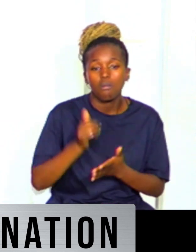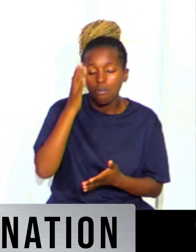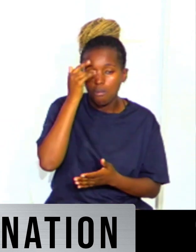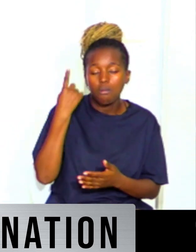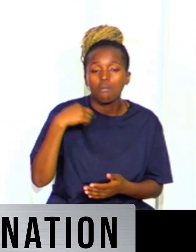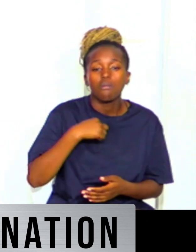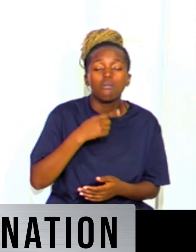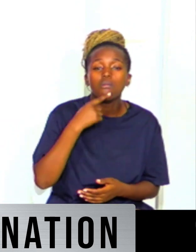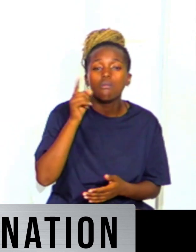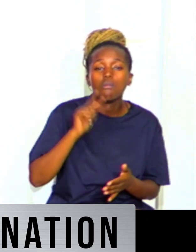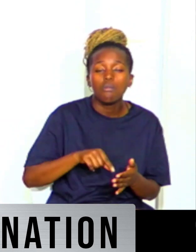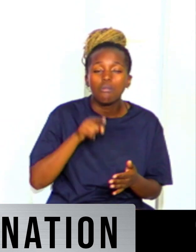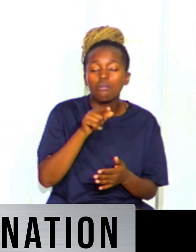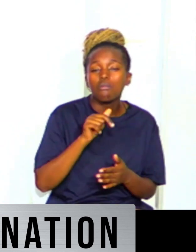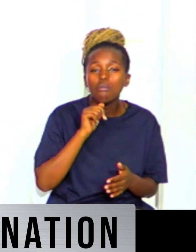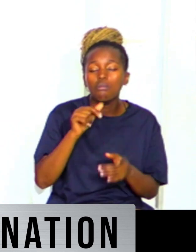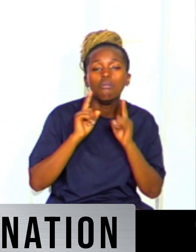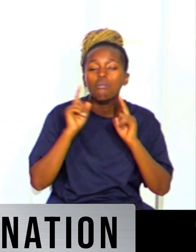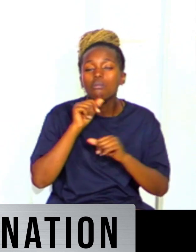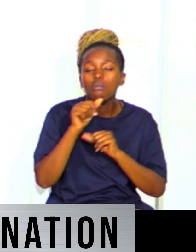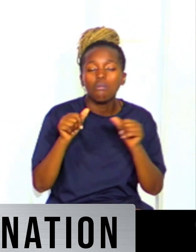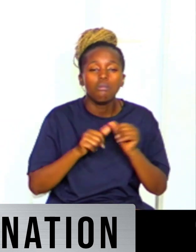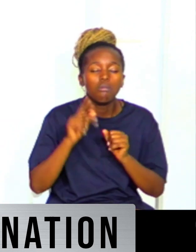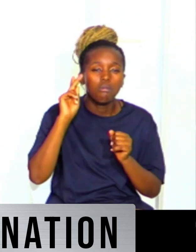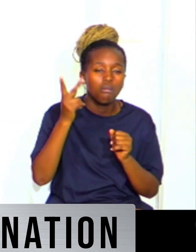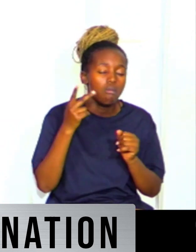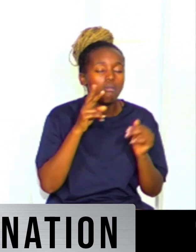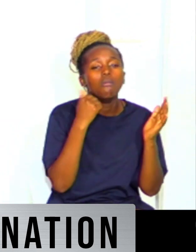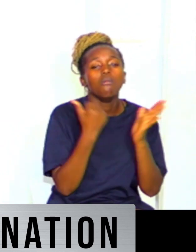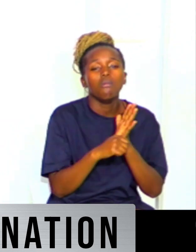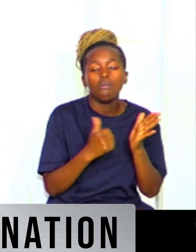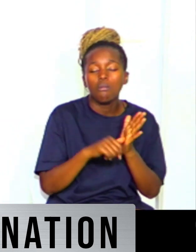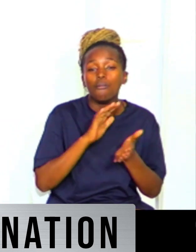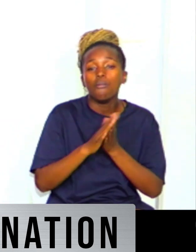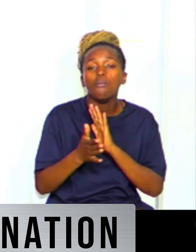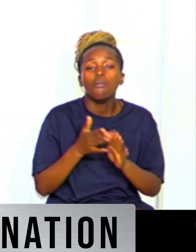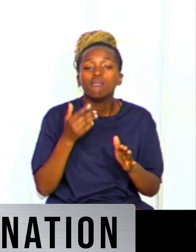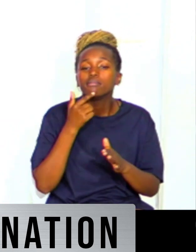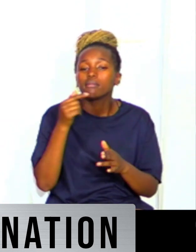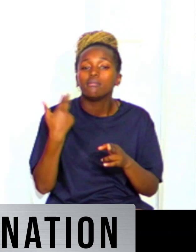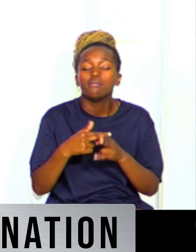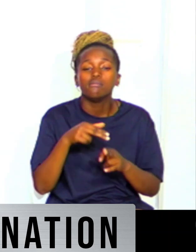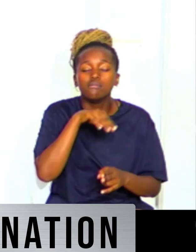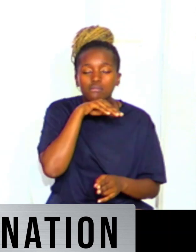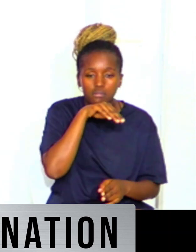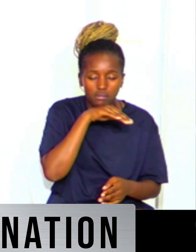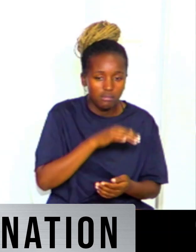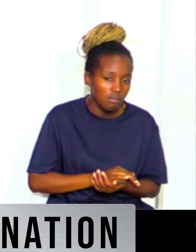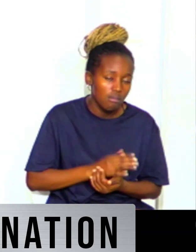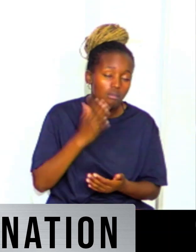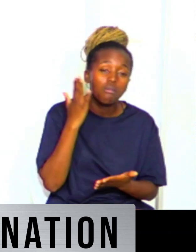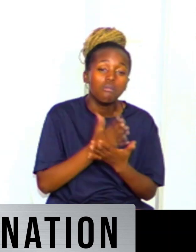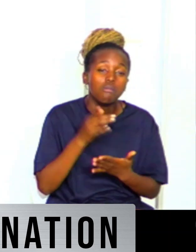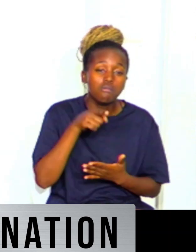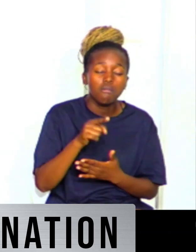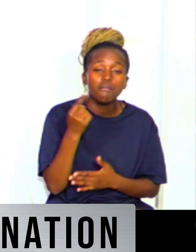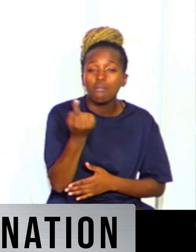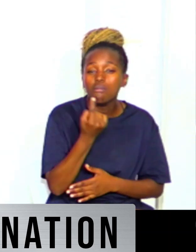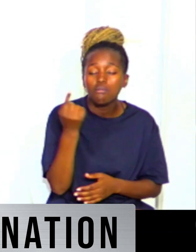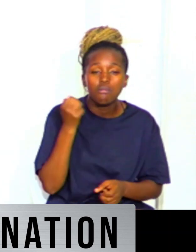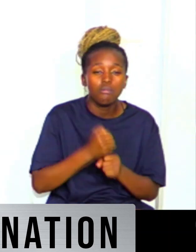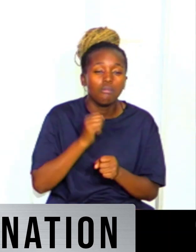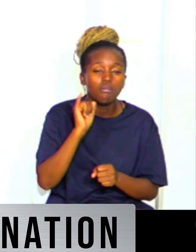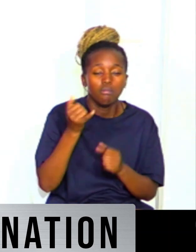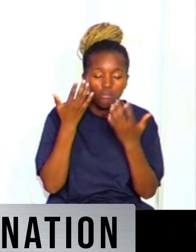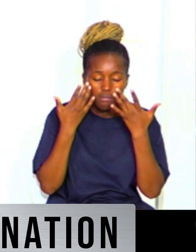without naming Raila Amolo Odinga. He proved that. And he was the only person that did that. Now that you're mentioning